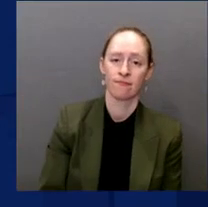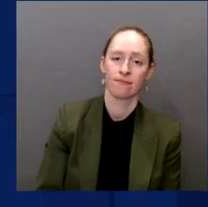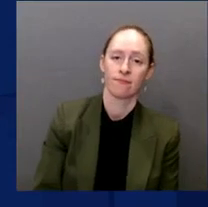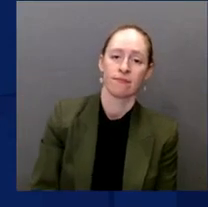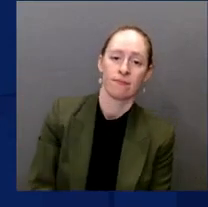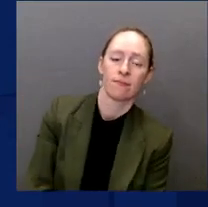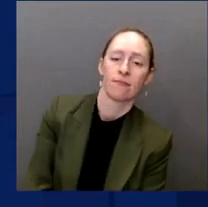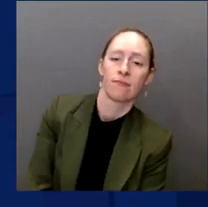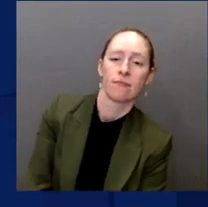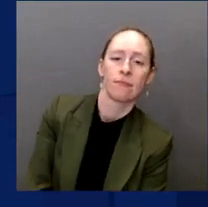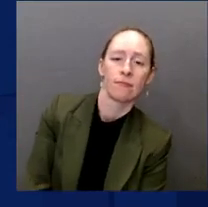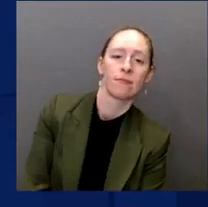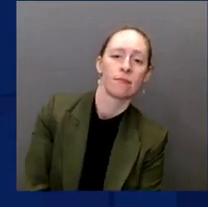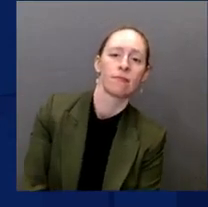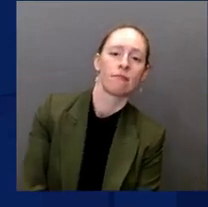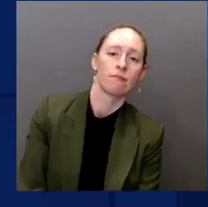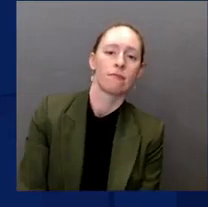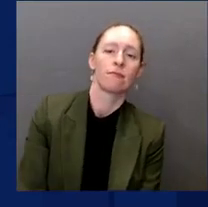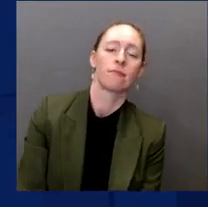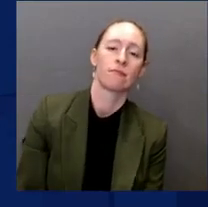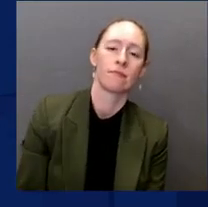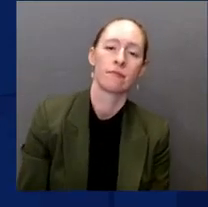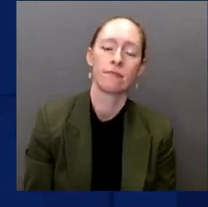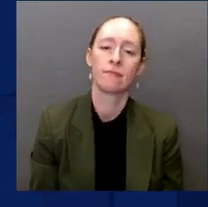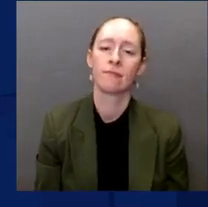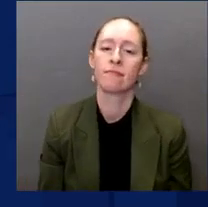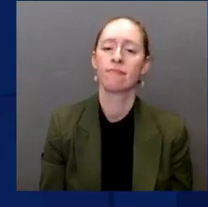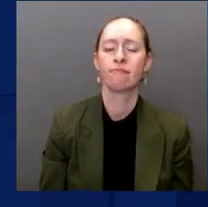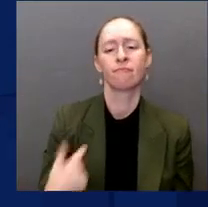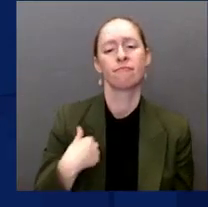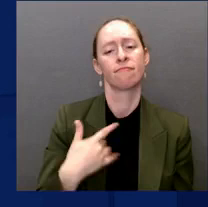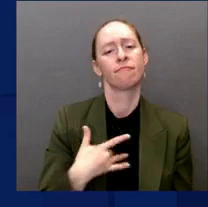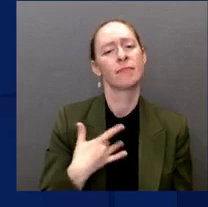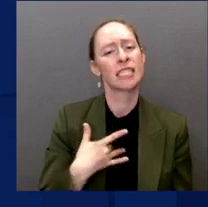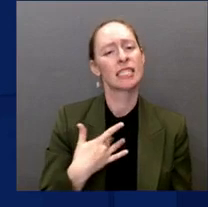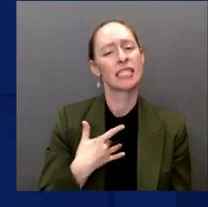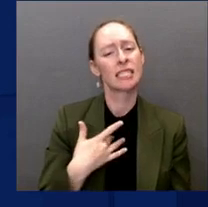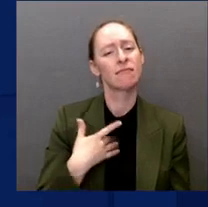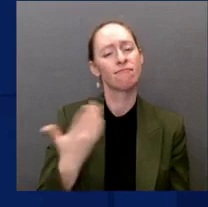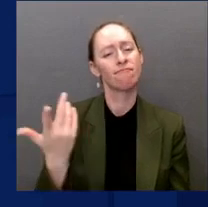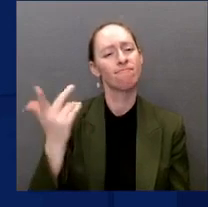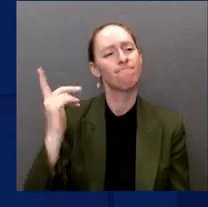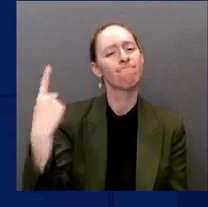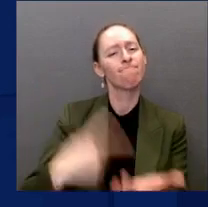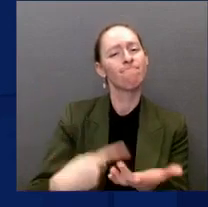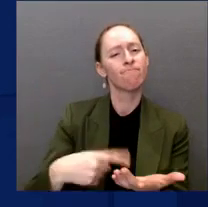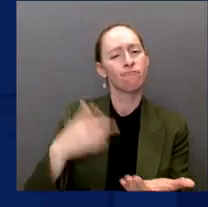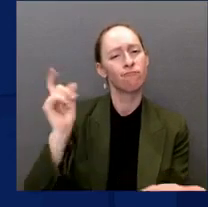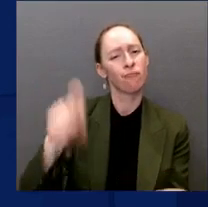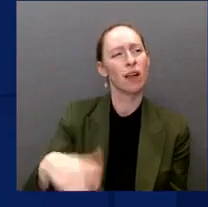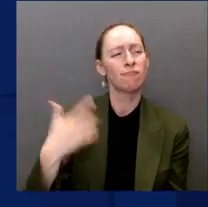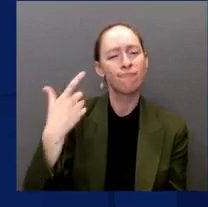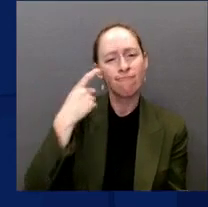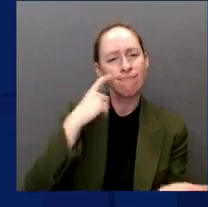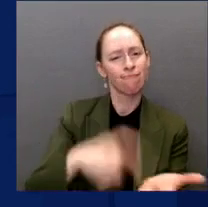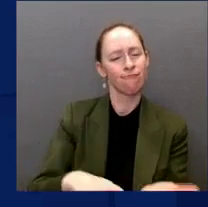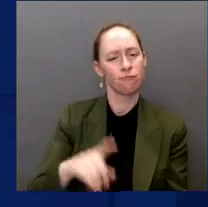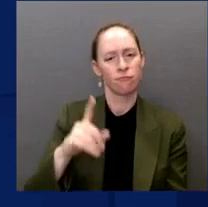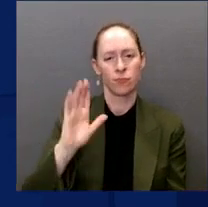the soul of America. All I'm talking about is just restore a state of decency, treating people with